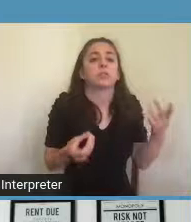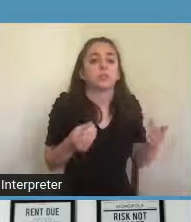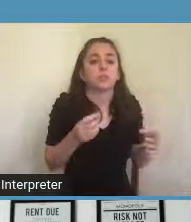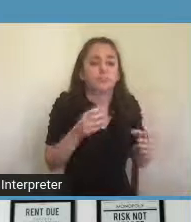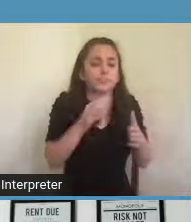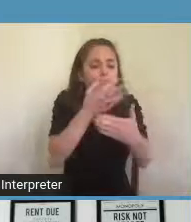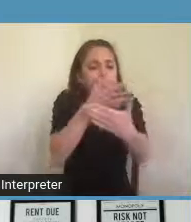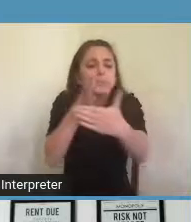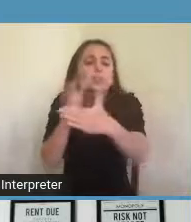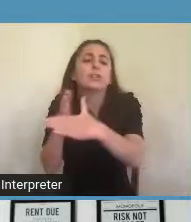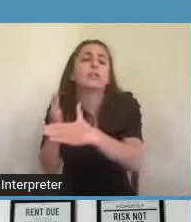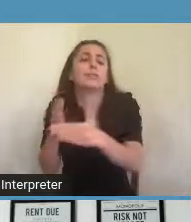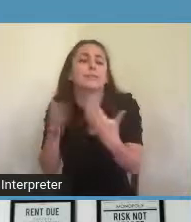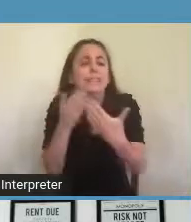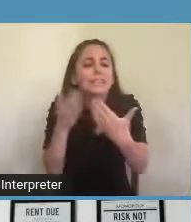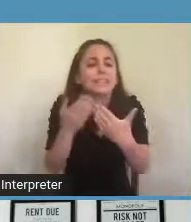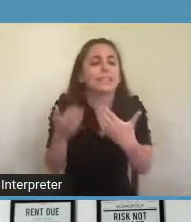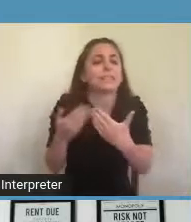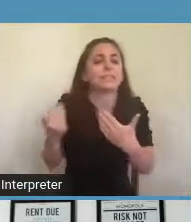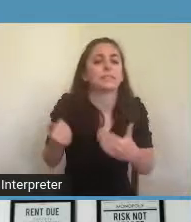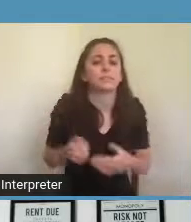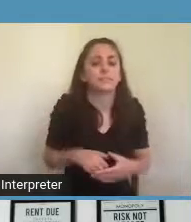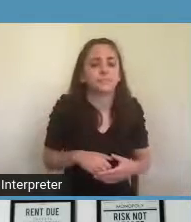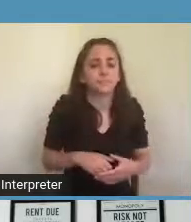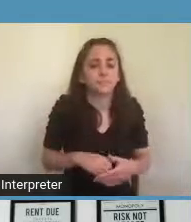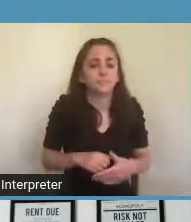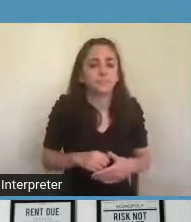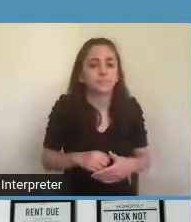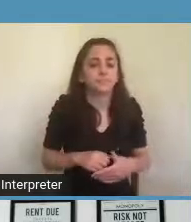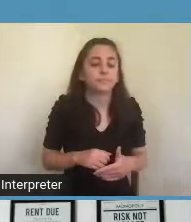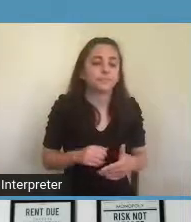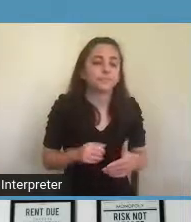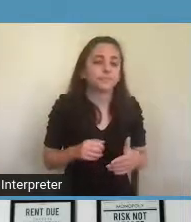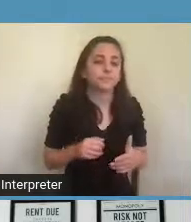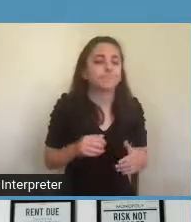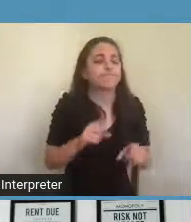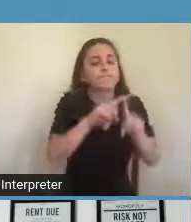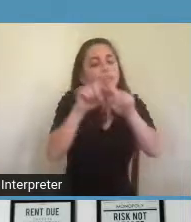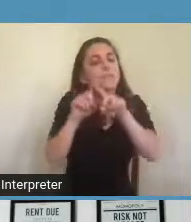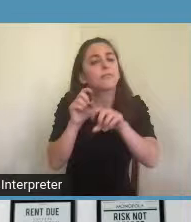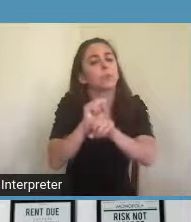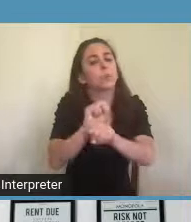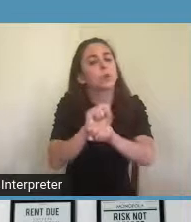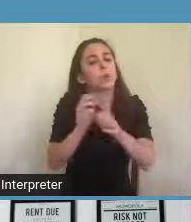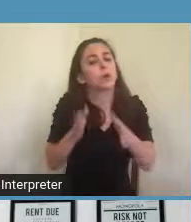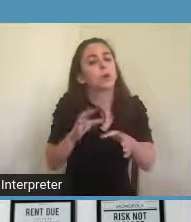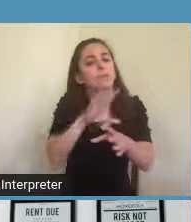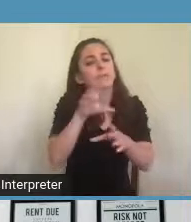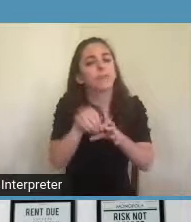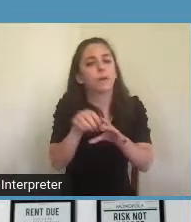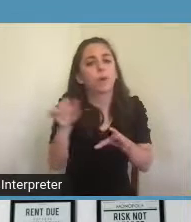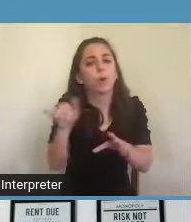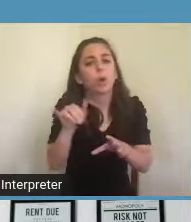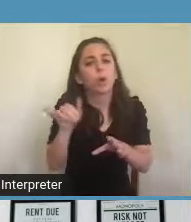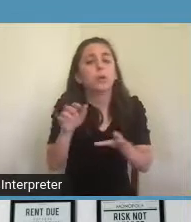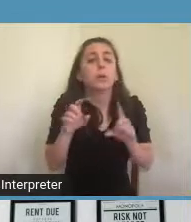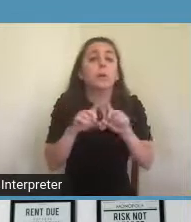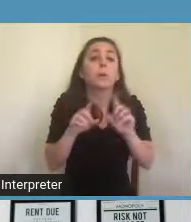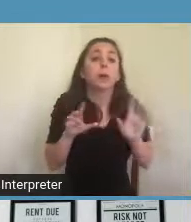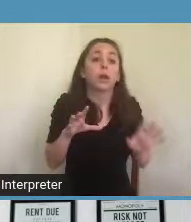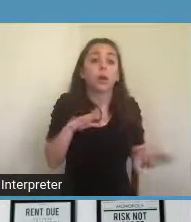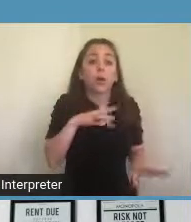for folks to help share for you. Obviously, invite as many of your colleagues to participate, but here's what's really cool, especially if